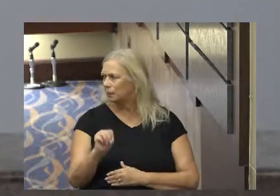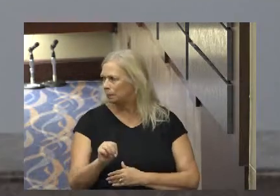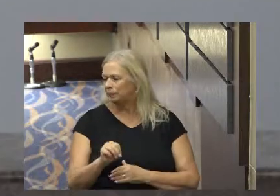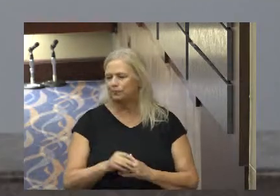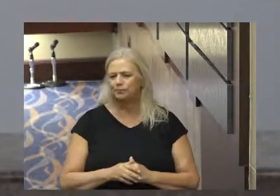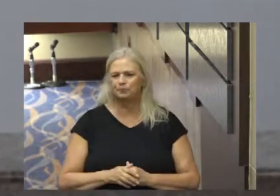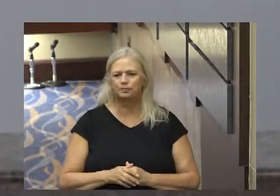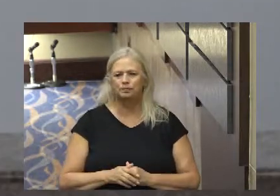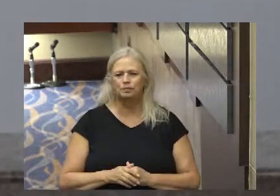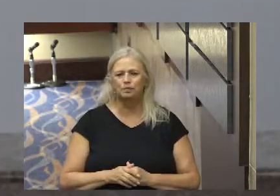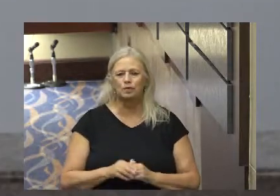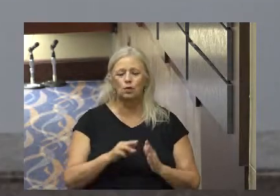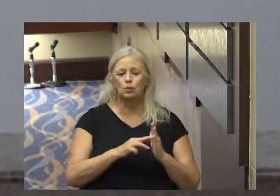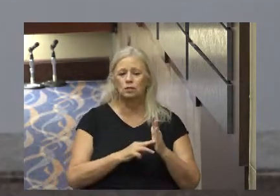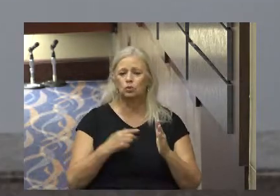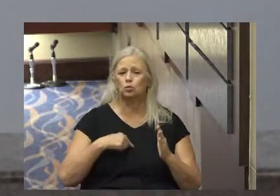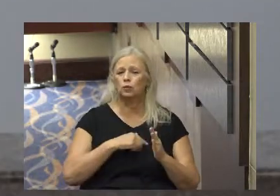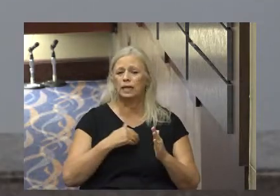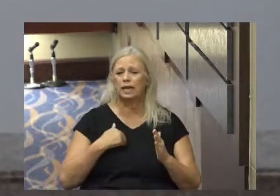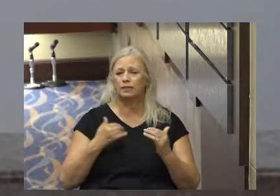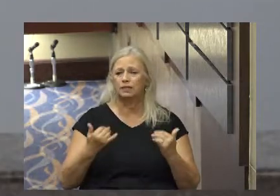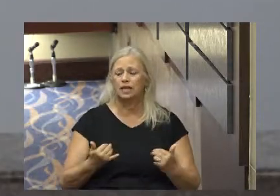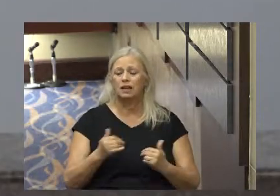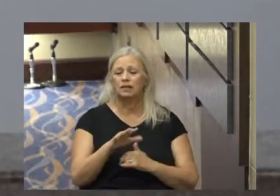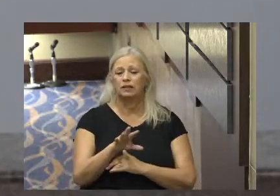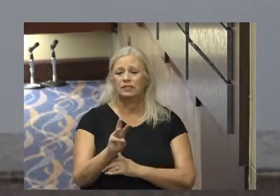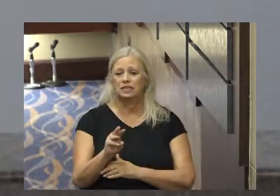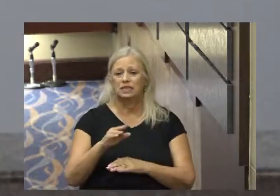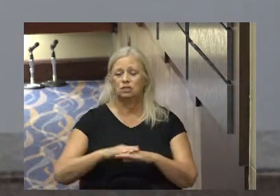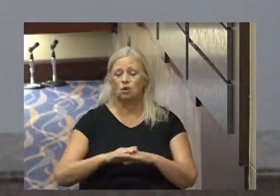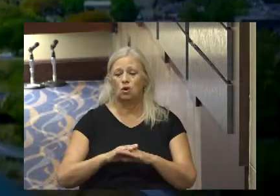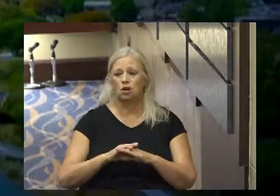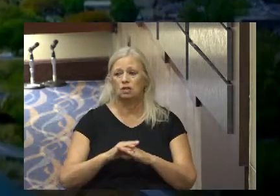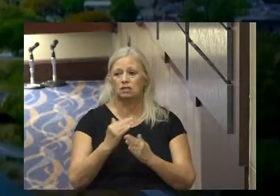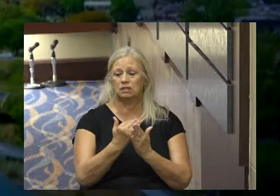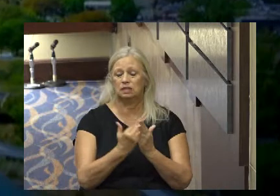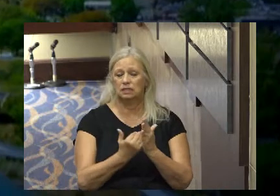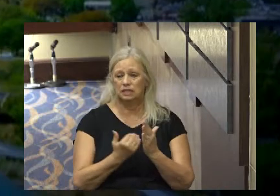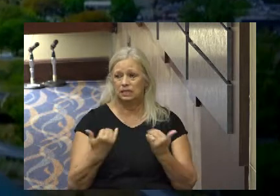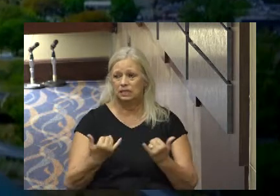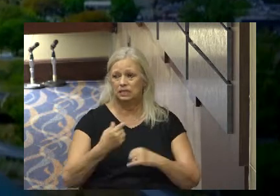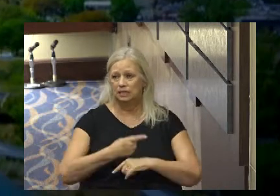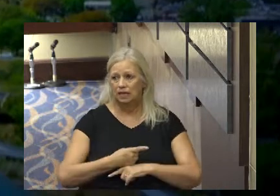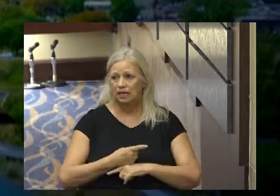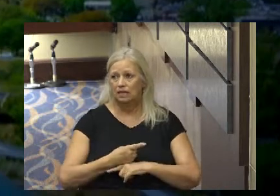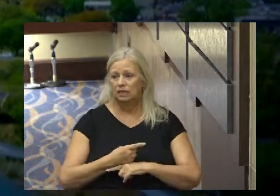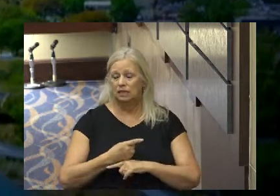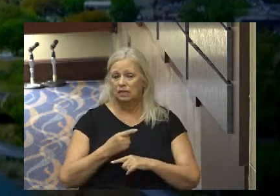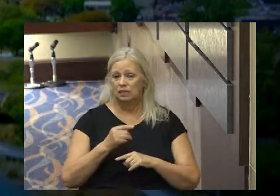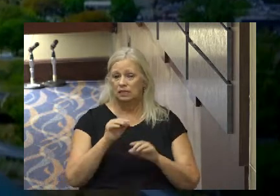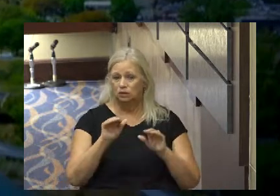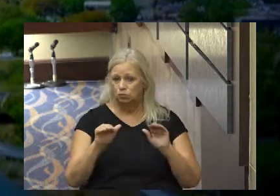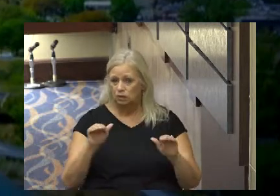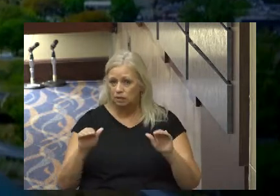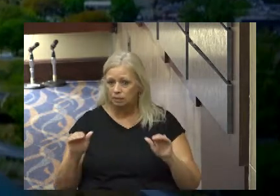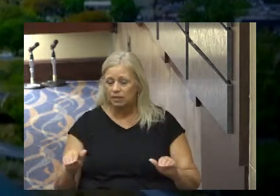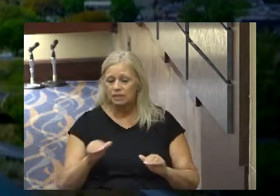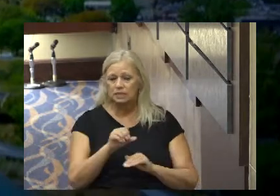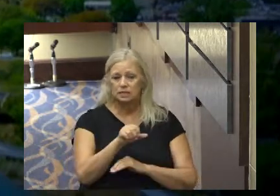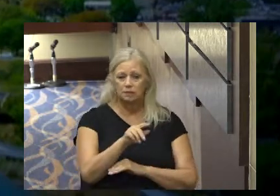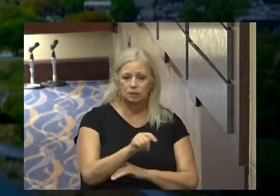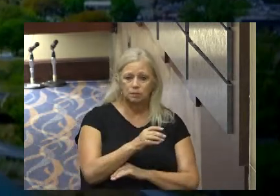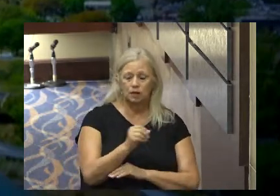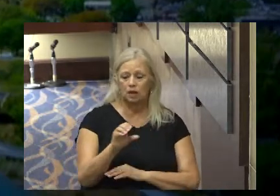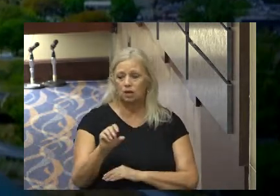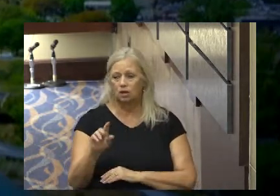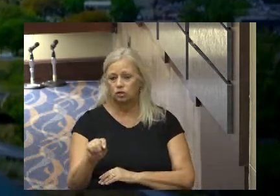The resolutions, we do have 56 on the agenda today, and just as a reminder, as we get into September and October, that is